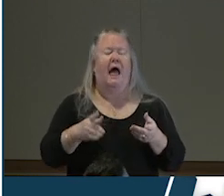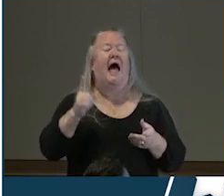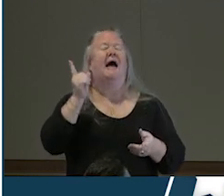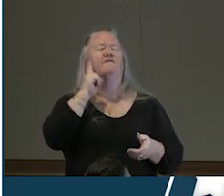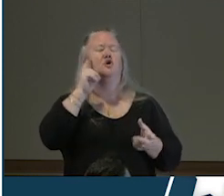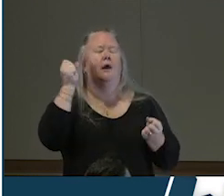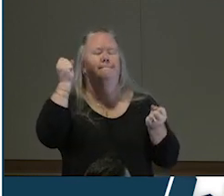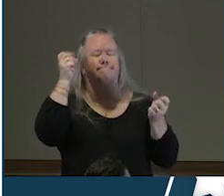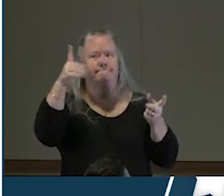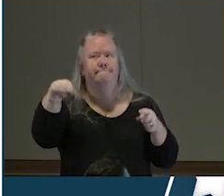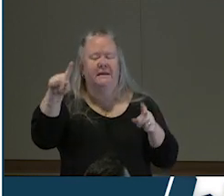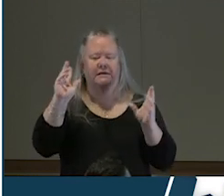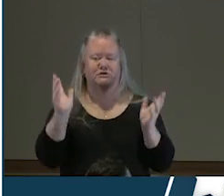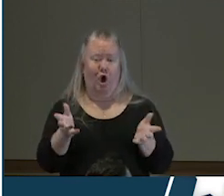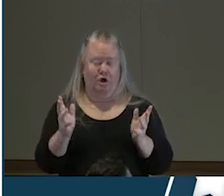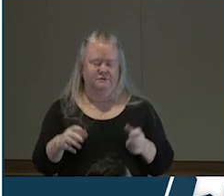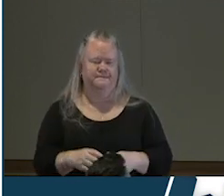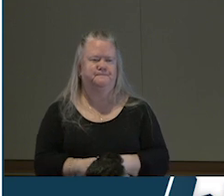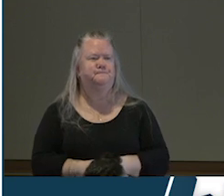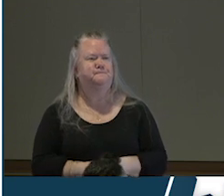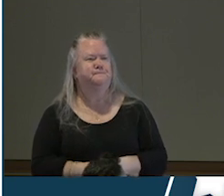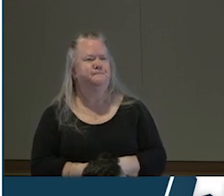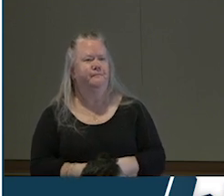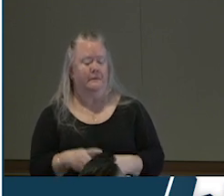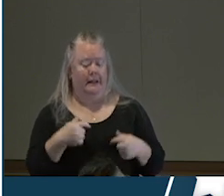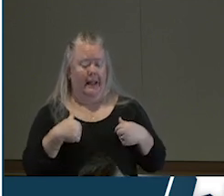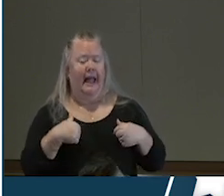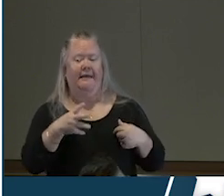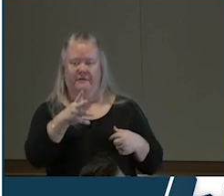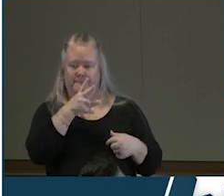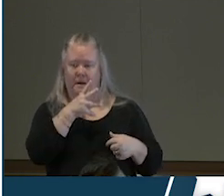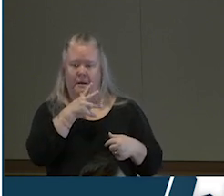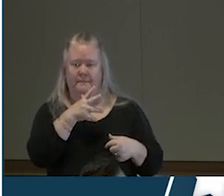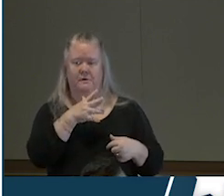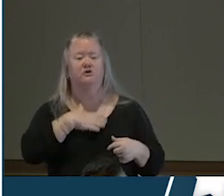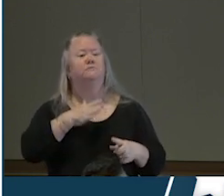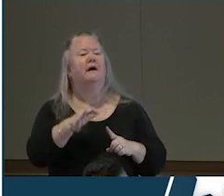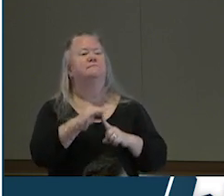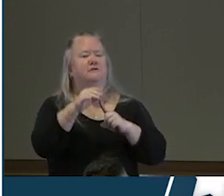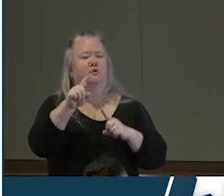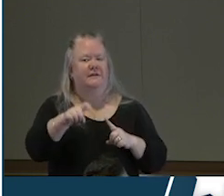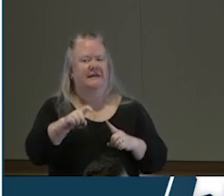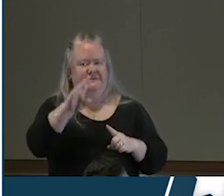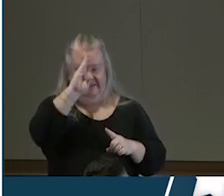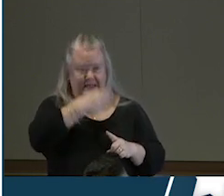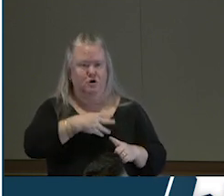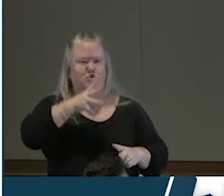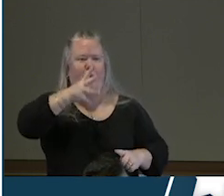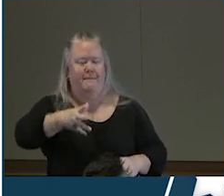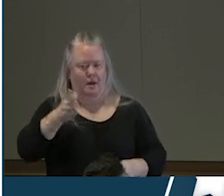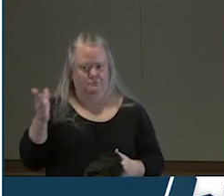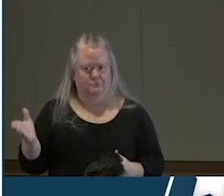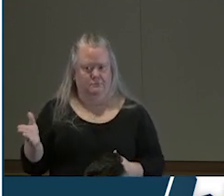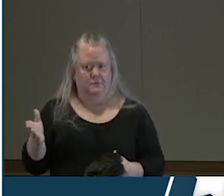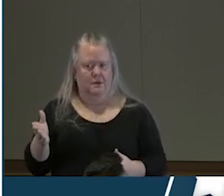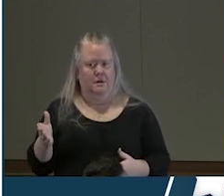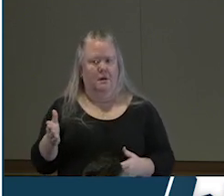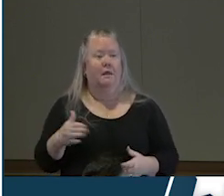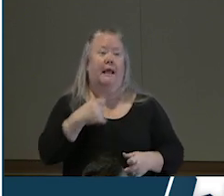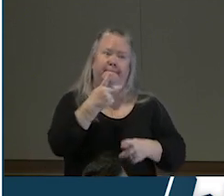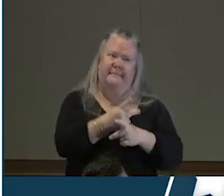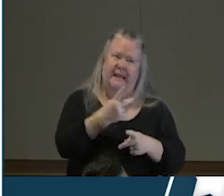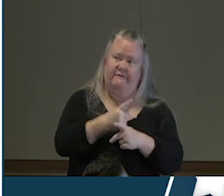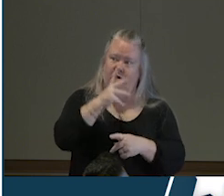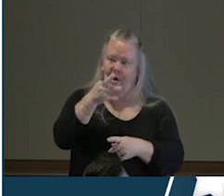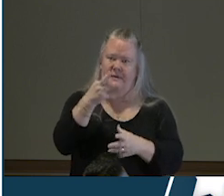in many little talks. So I have a mom who's my special needs son's grandma. Yes. So they're like, be careful